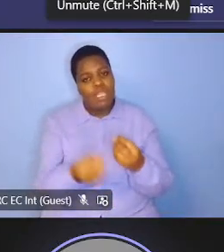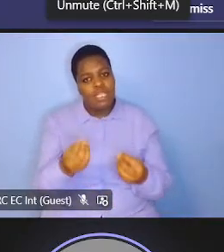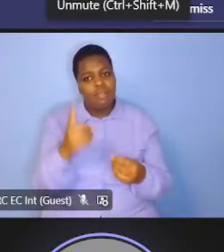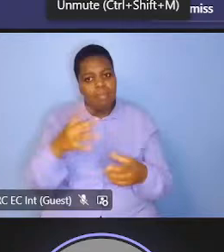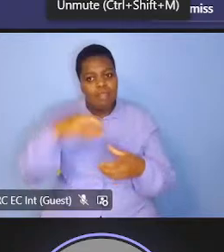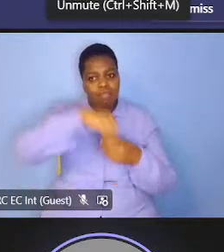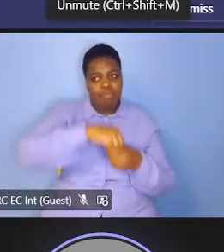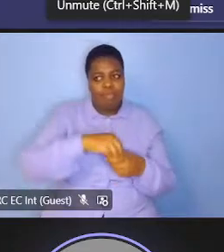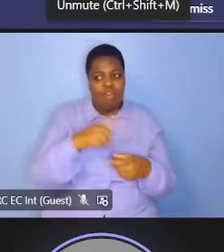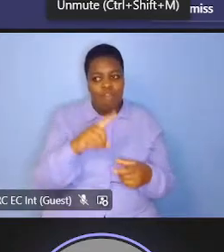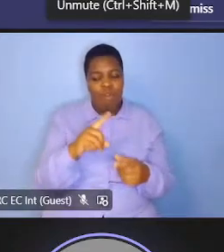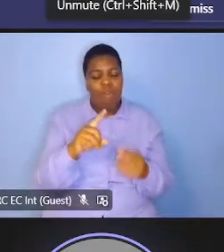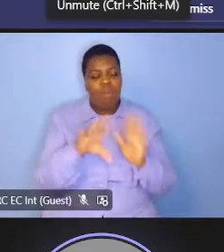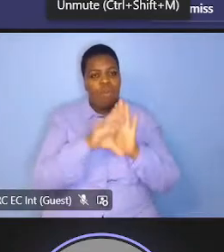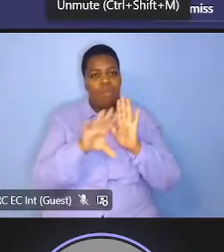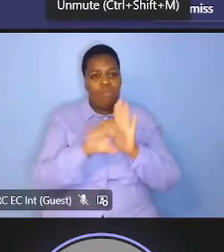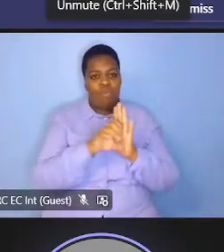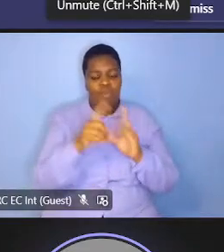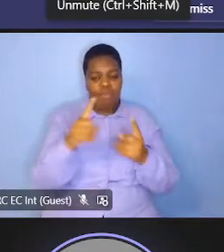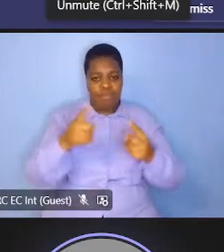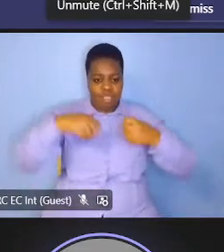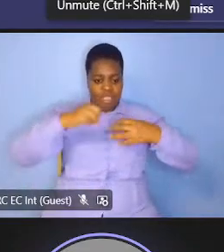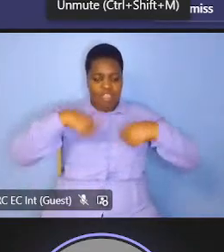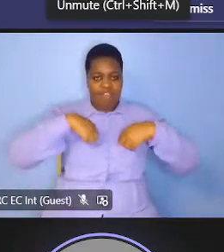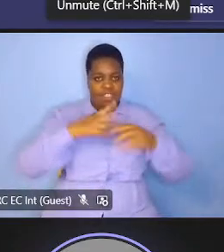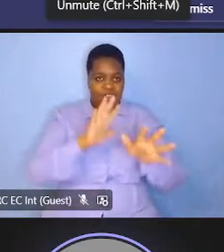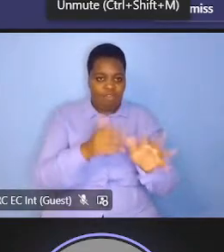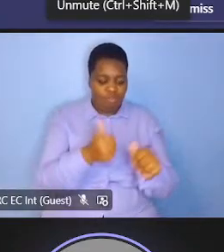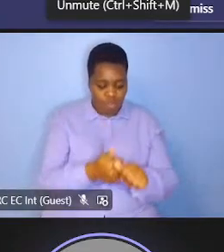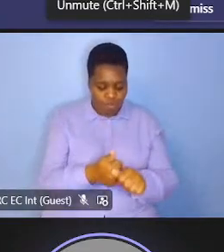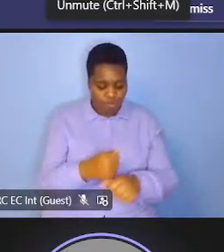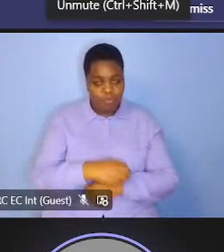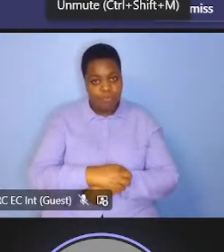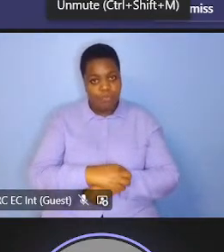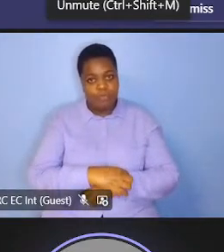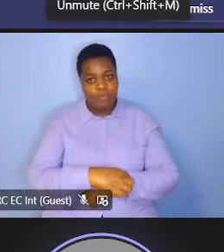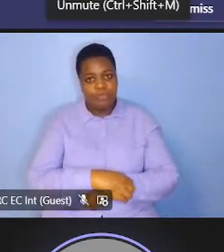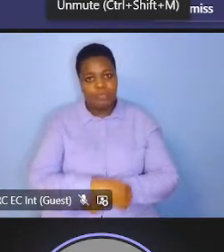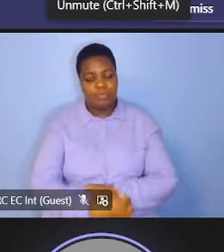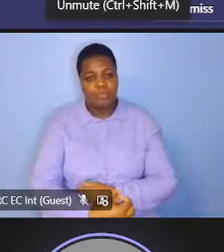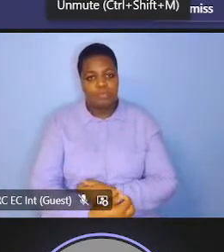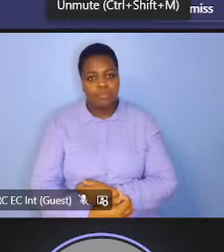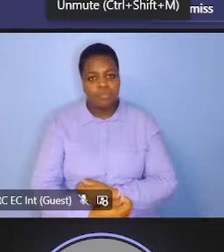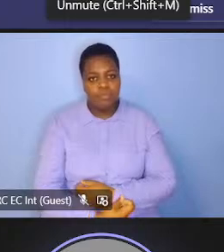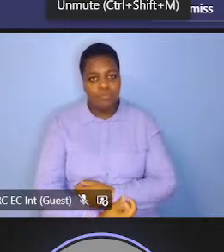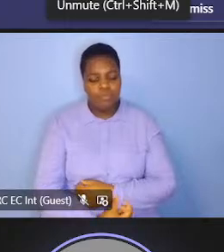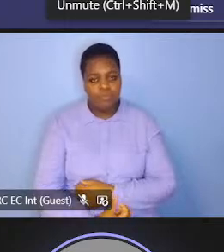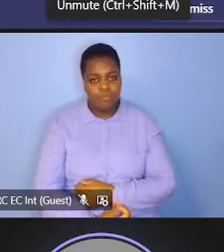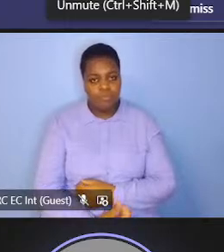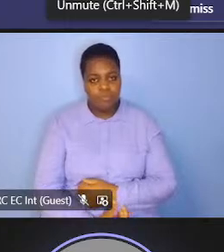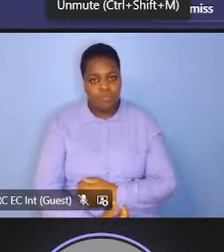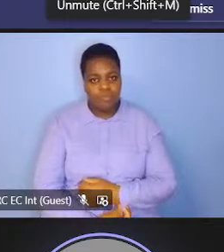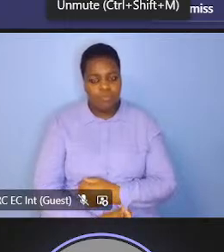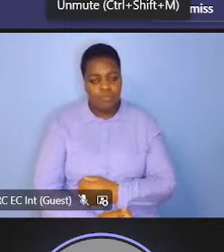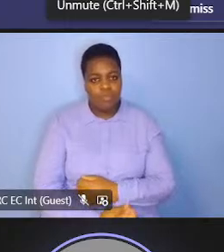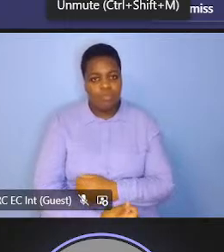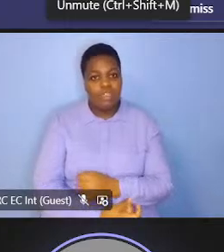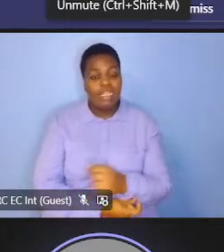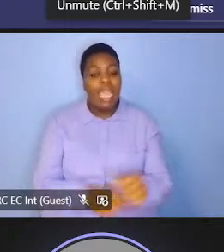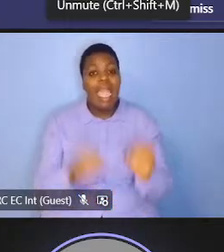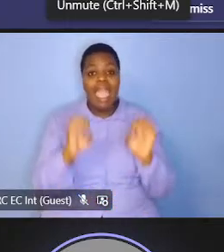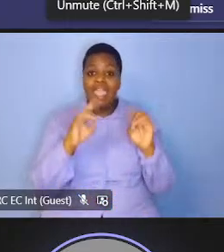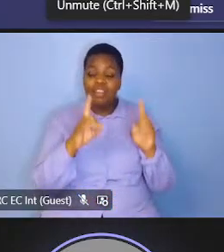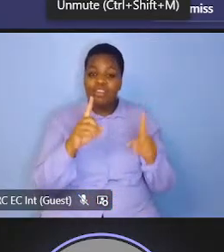put forward to us to follow. Education is accessible to all, addressing economic and